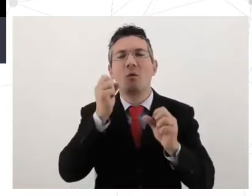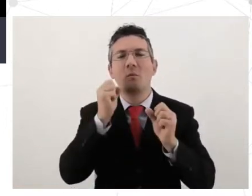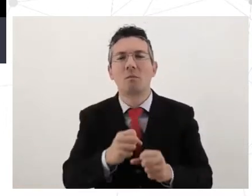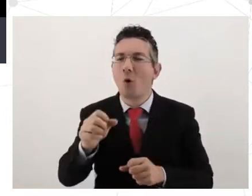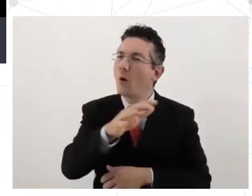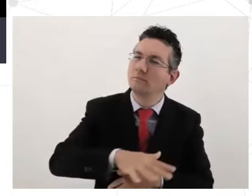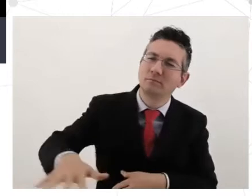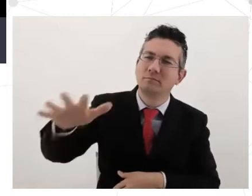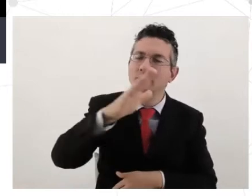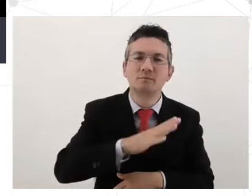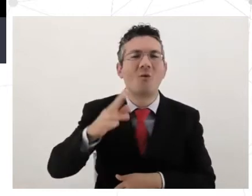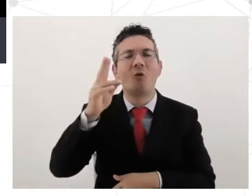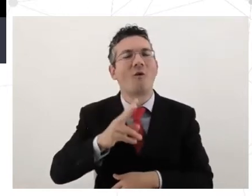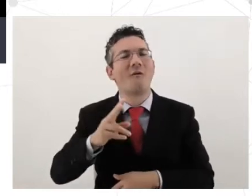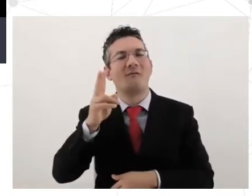it.